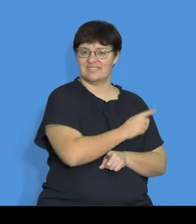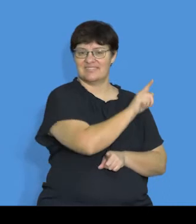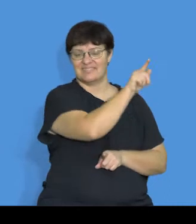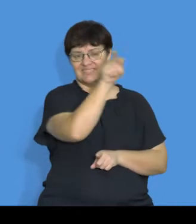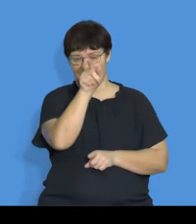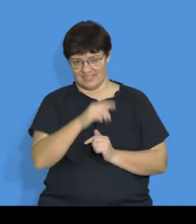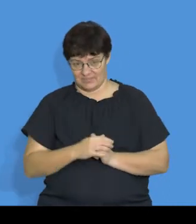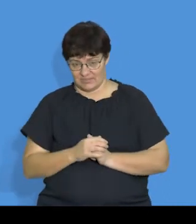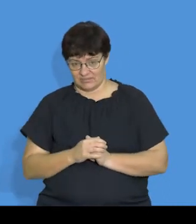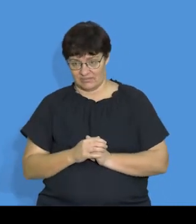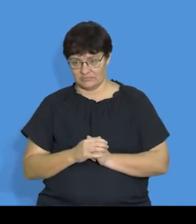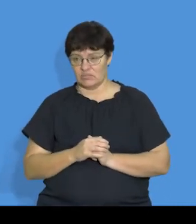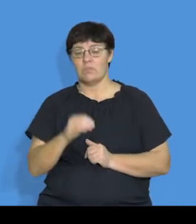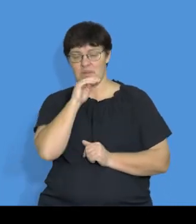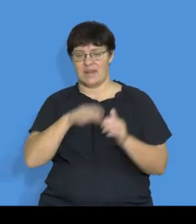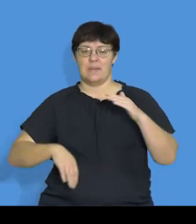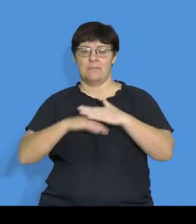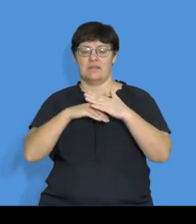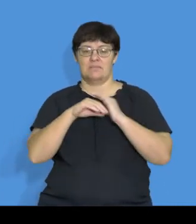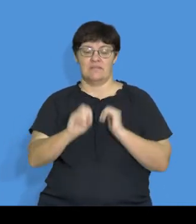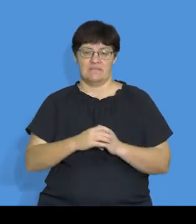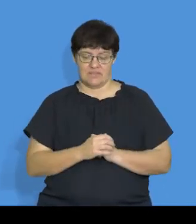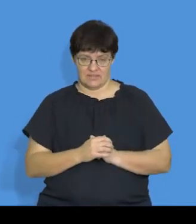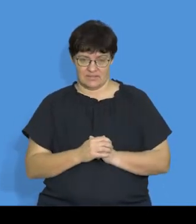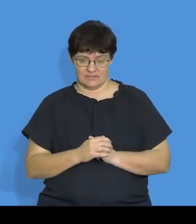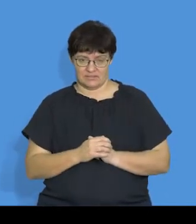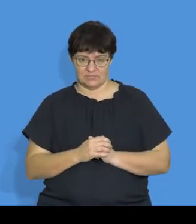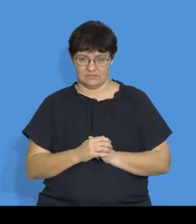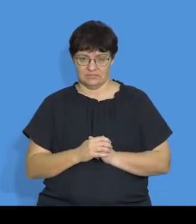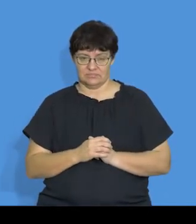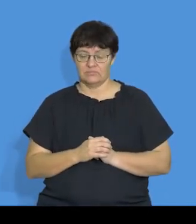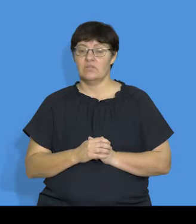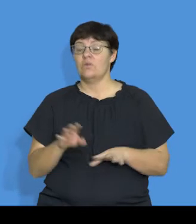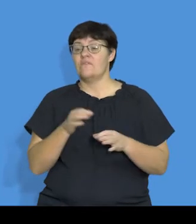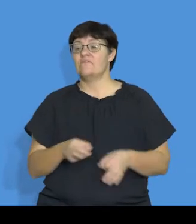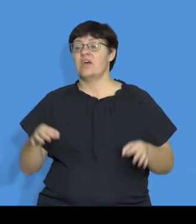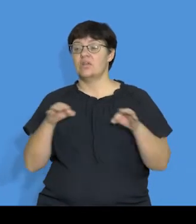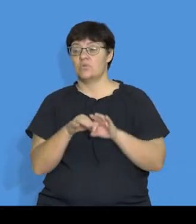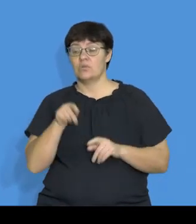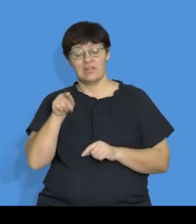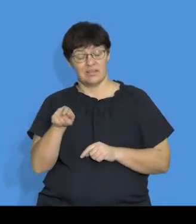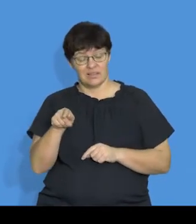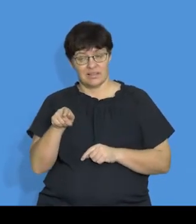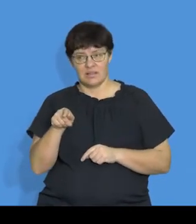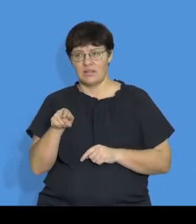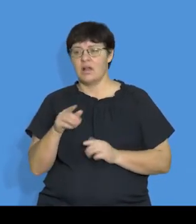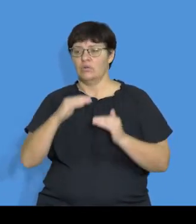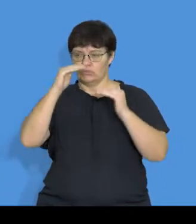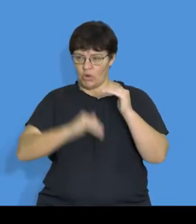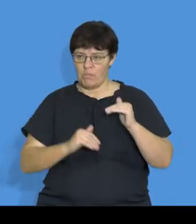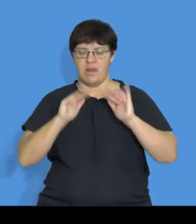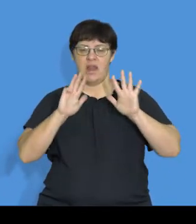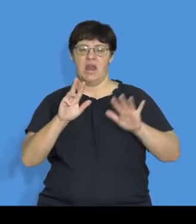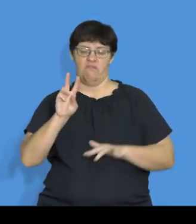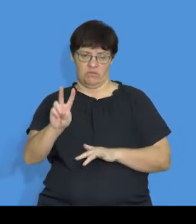right, which is the maximum. While we closed the switch, the value of the terminal potential difference dropped to 9